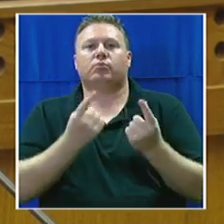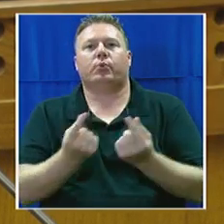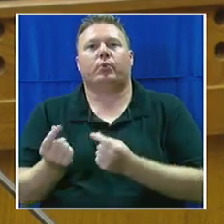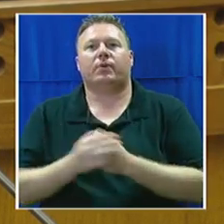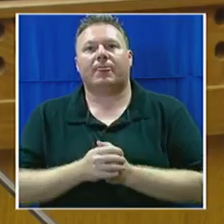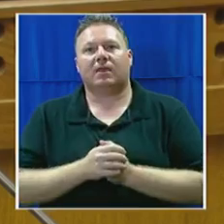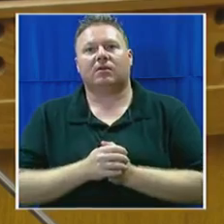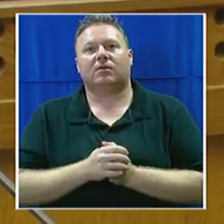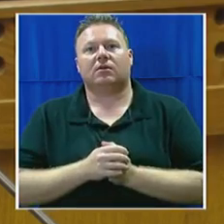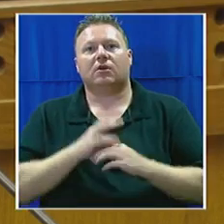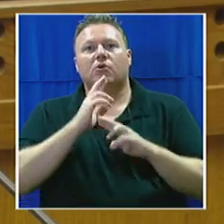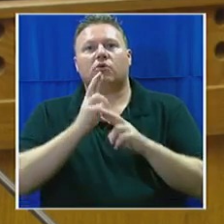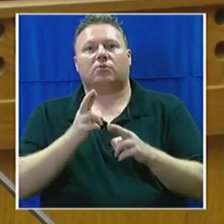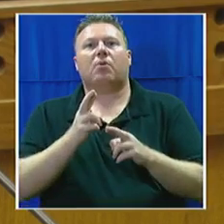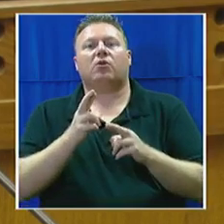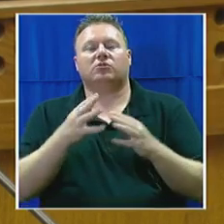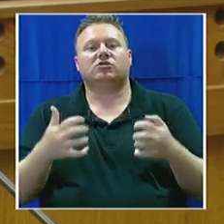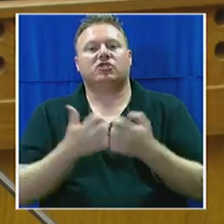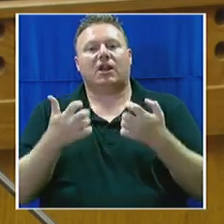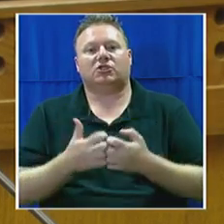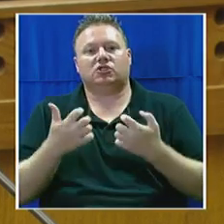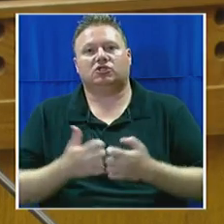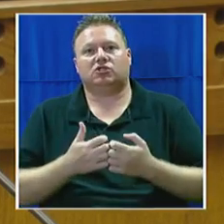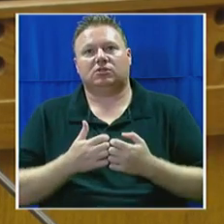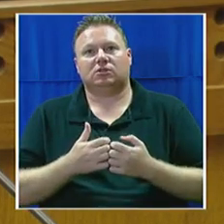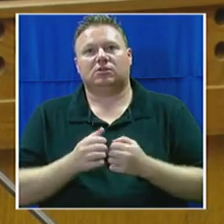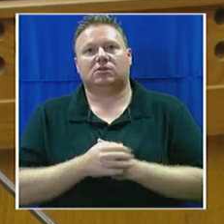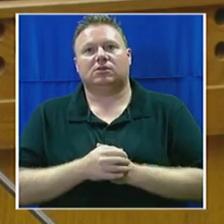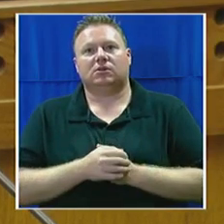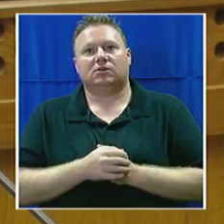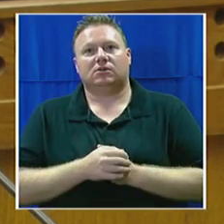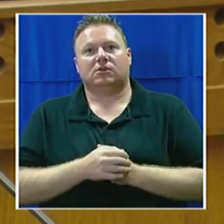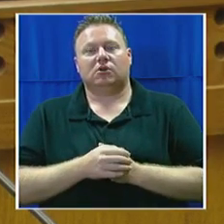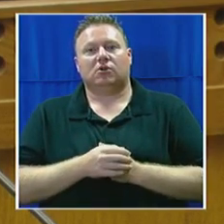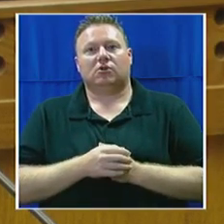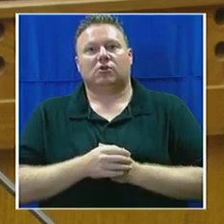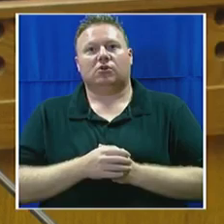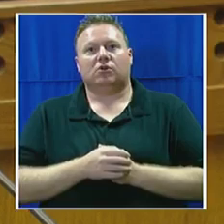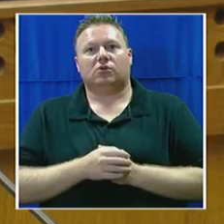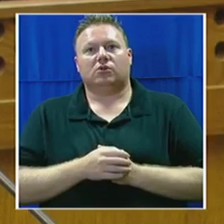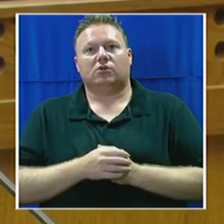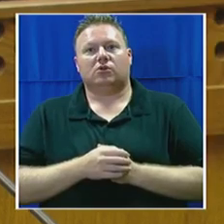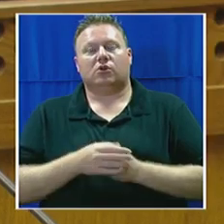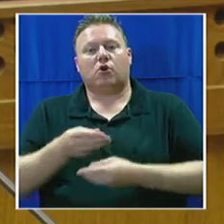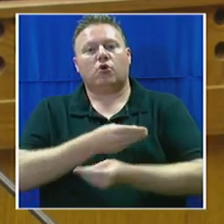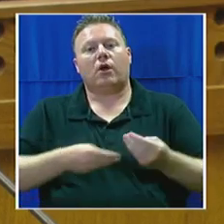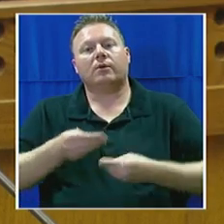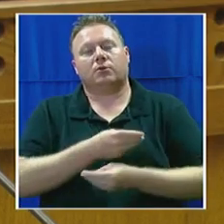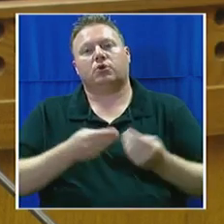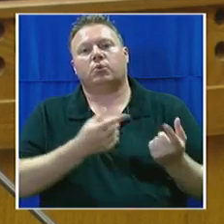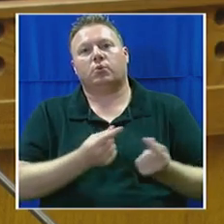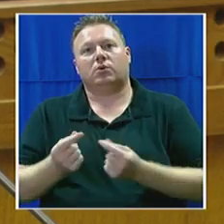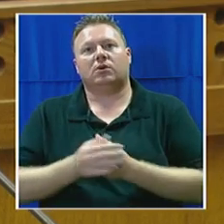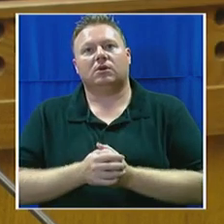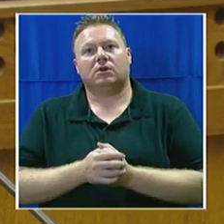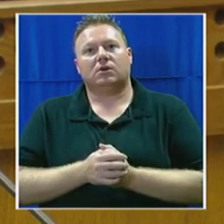Chairperson, responding to the above challenges and dealing firmly and decisively with corruption while enhancing good and corporate governance,